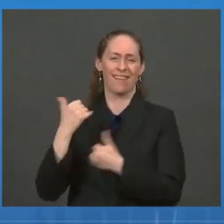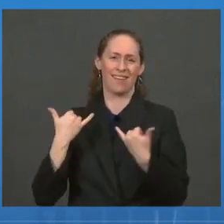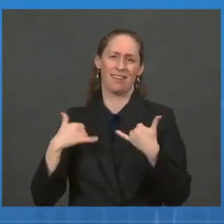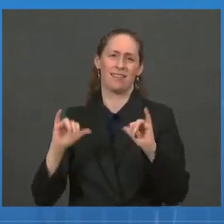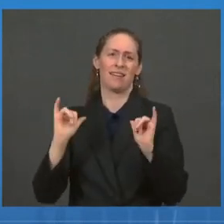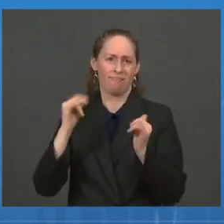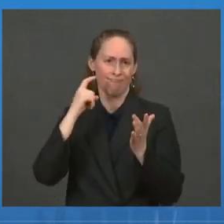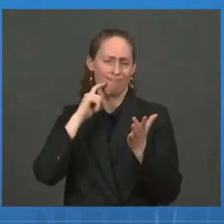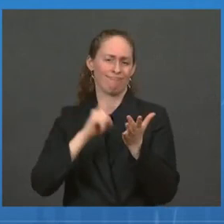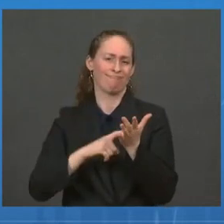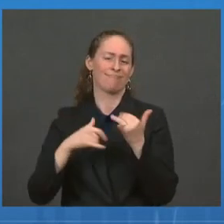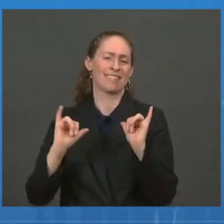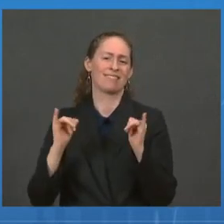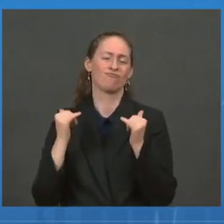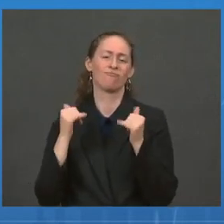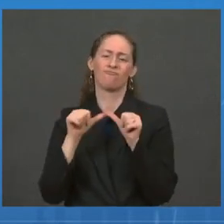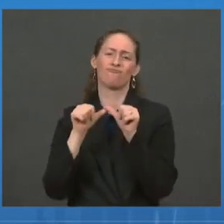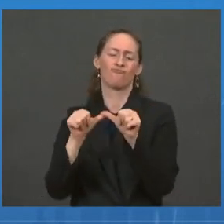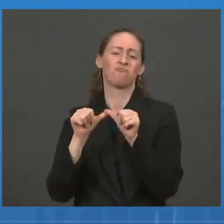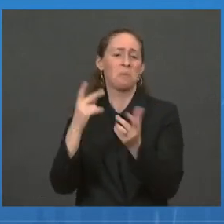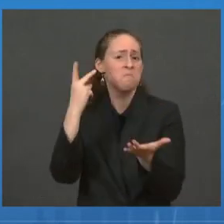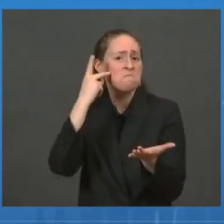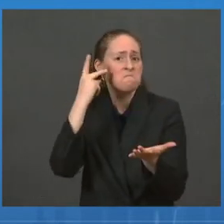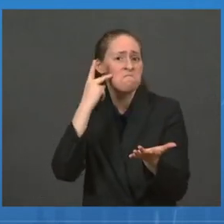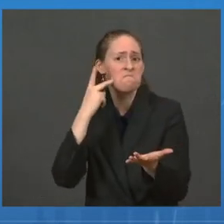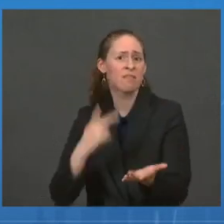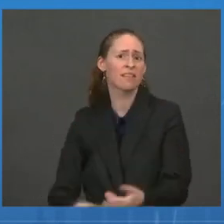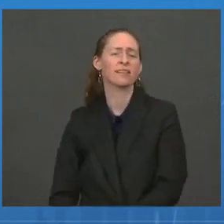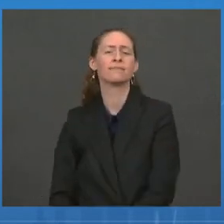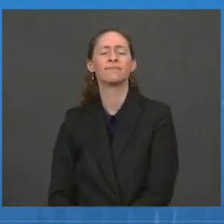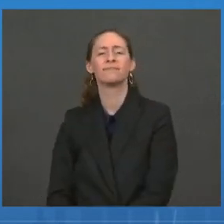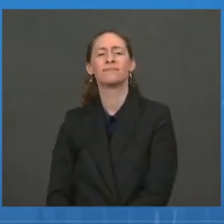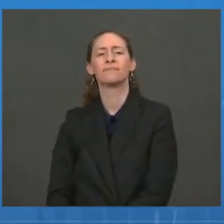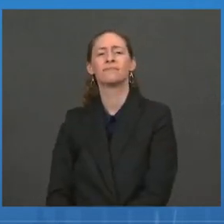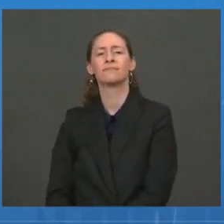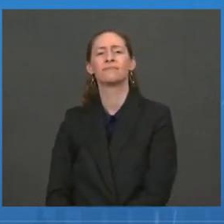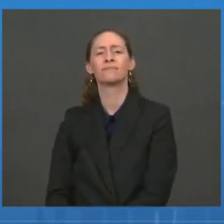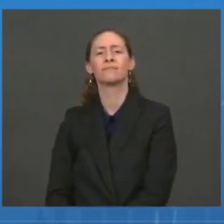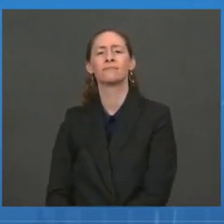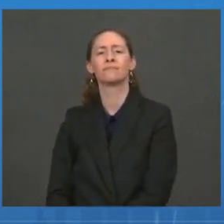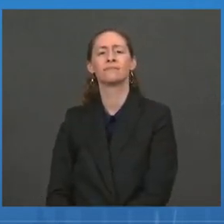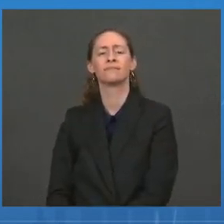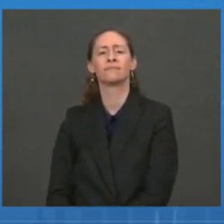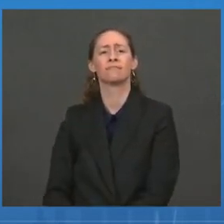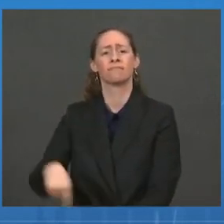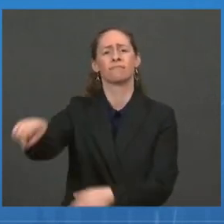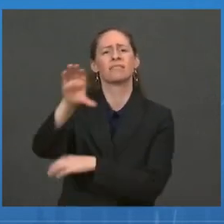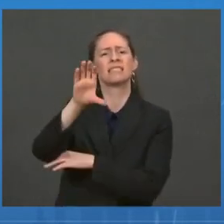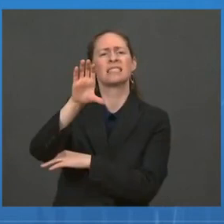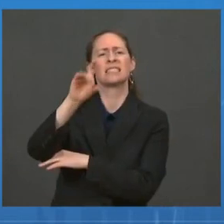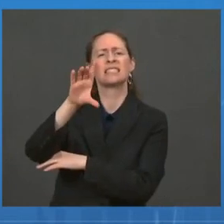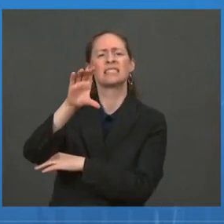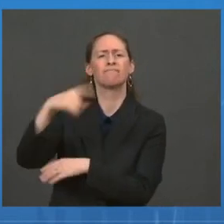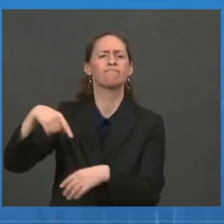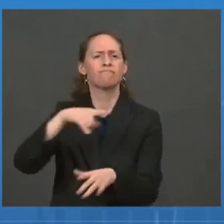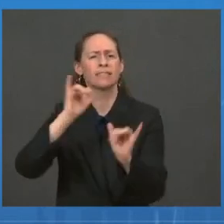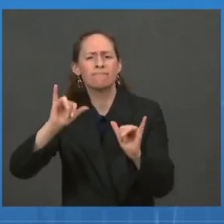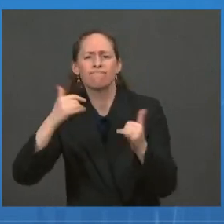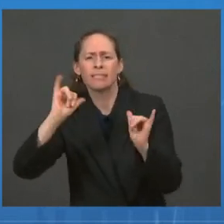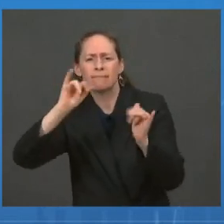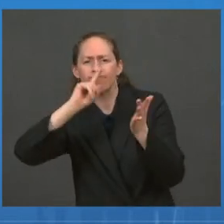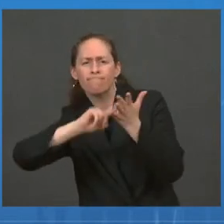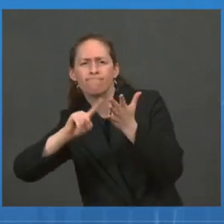cdc has continuously monitored variants and vastly expanded our capacity for genomic sequencing over the past nine